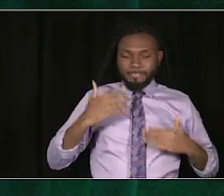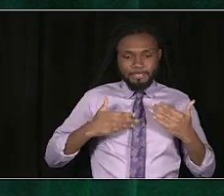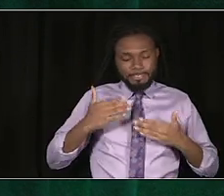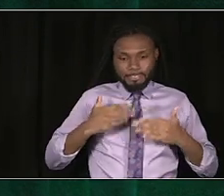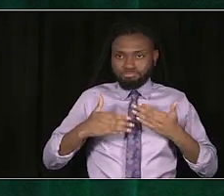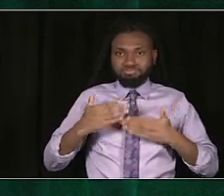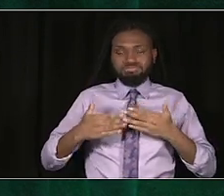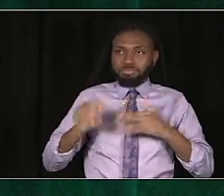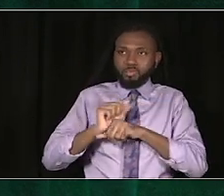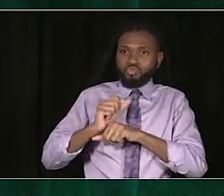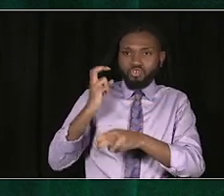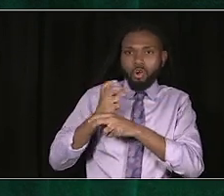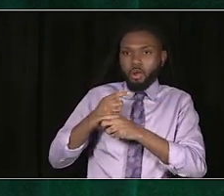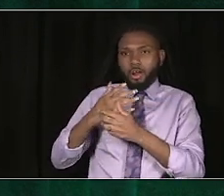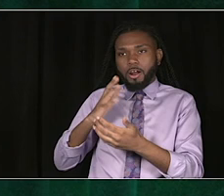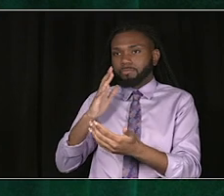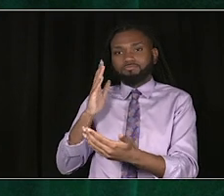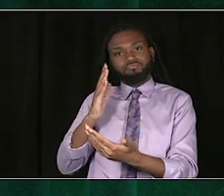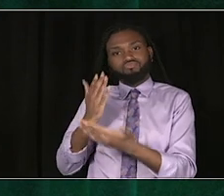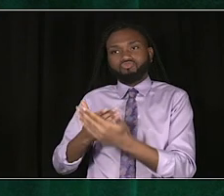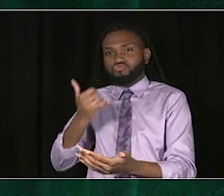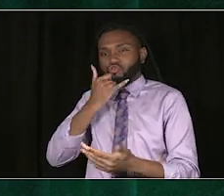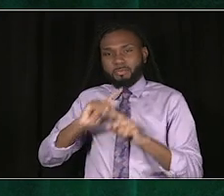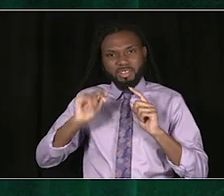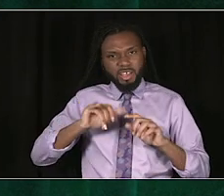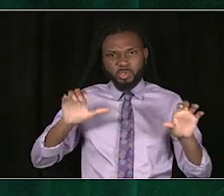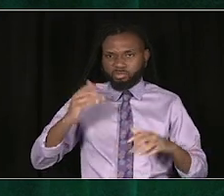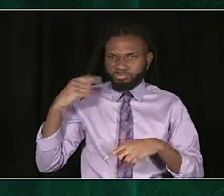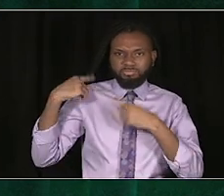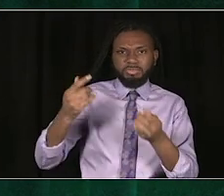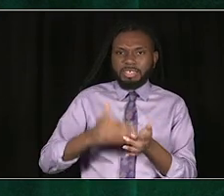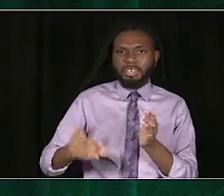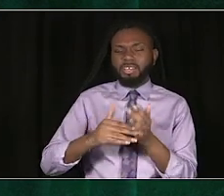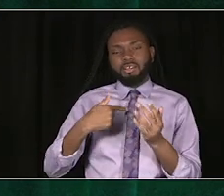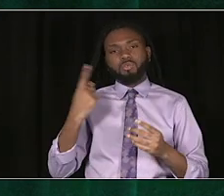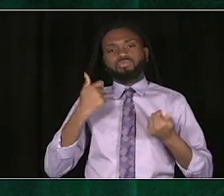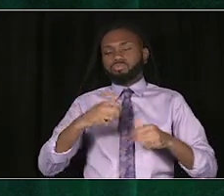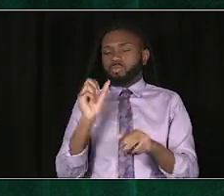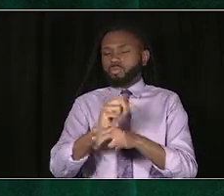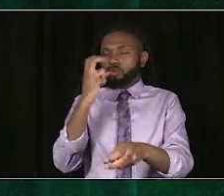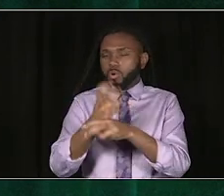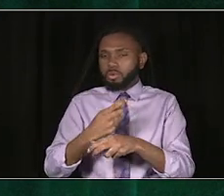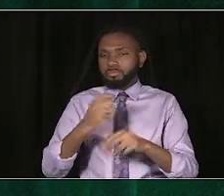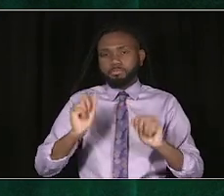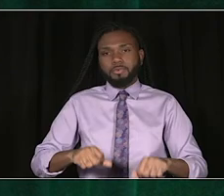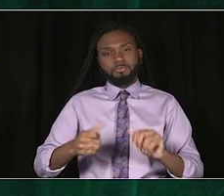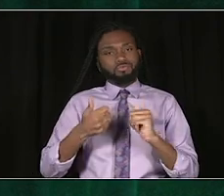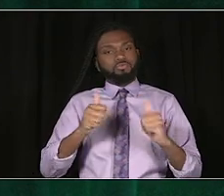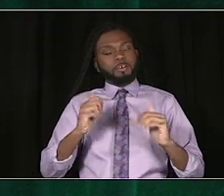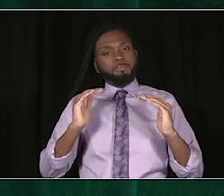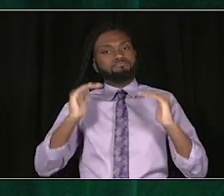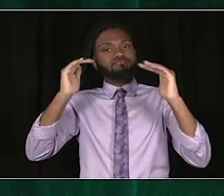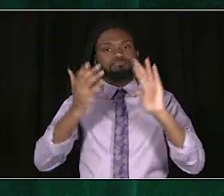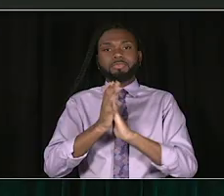off to prove you wrong. And that's what I've done over and over again, is I've always tried to work as hard as I can to be better. And I'm